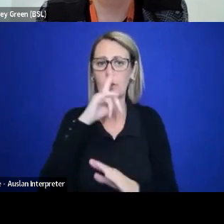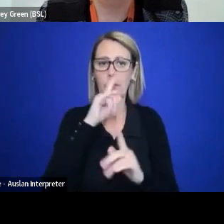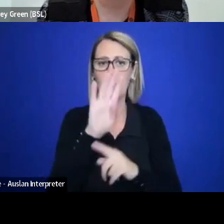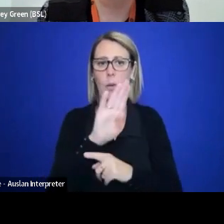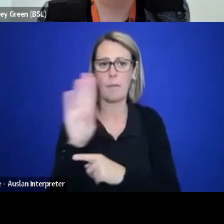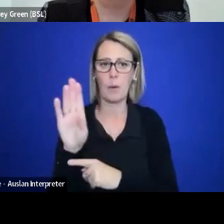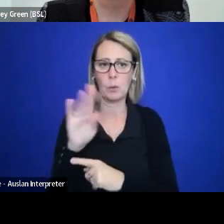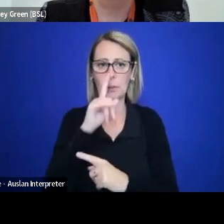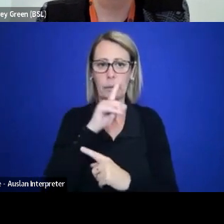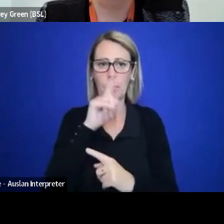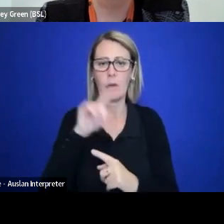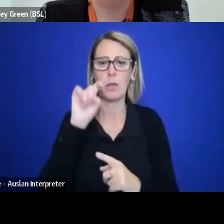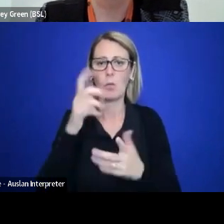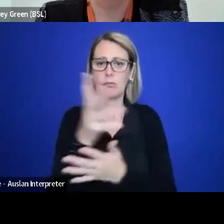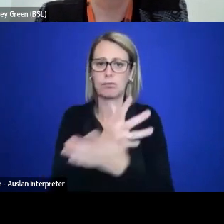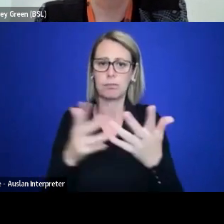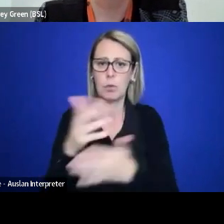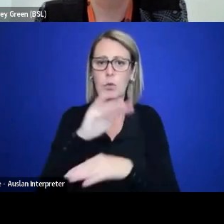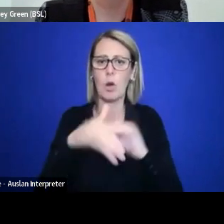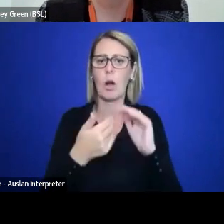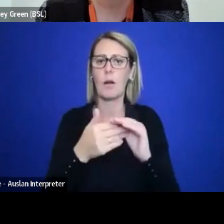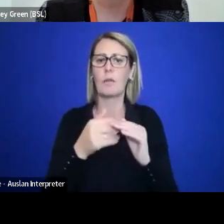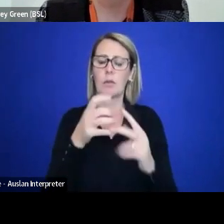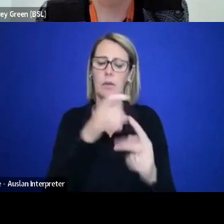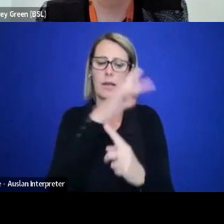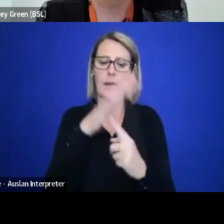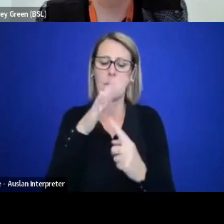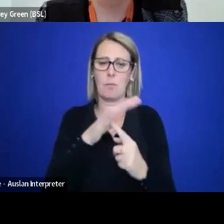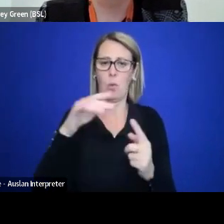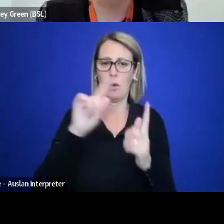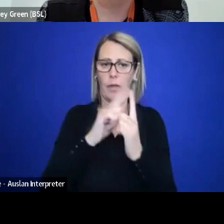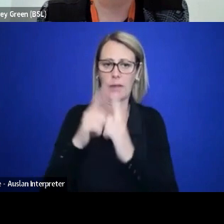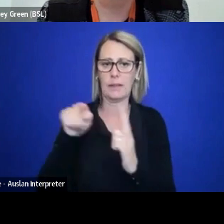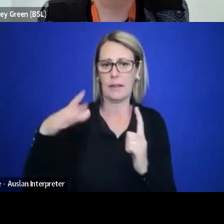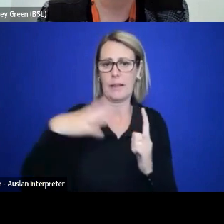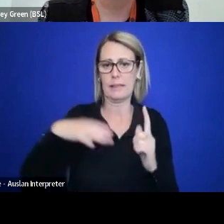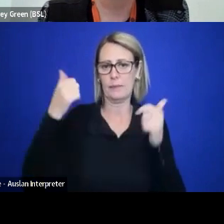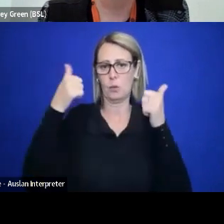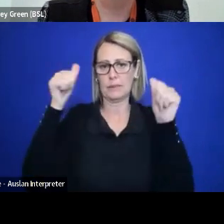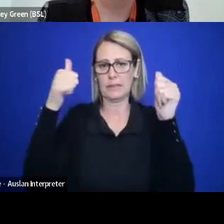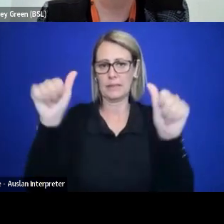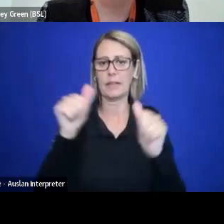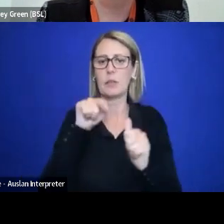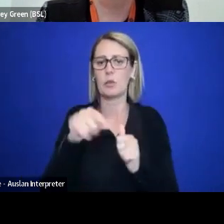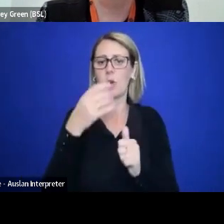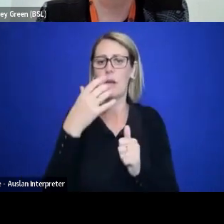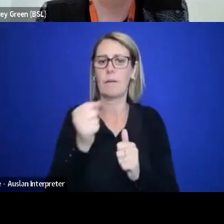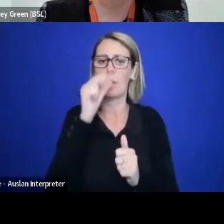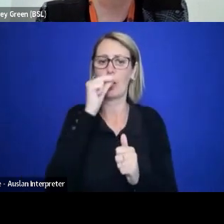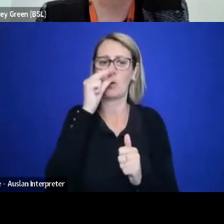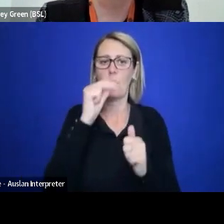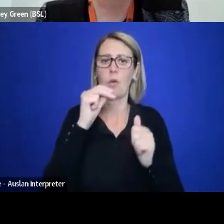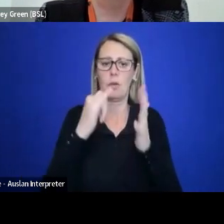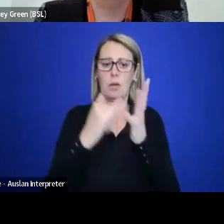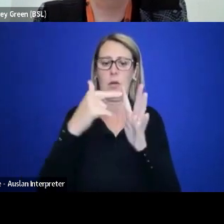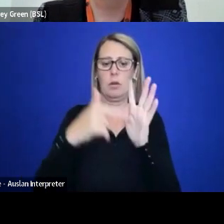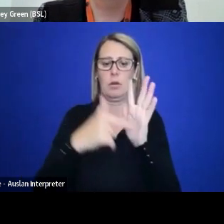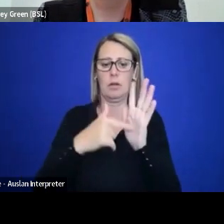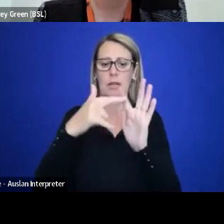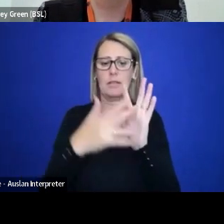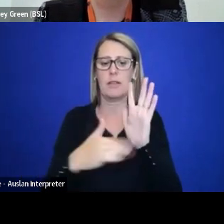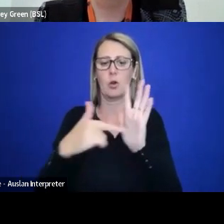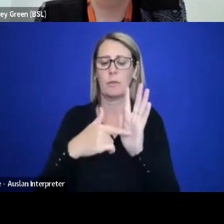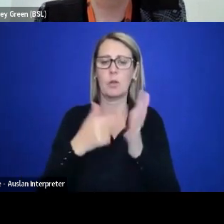who will discuss the necessary components and success stories of a dedicated youth settlement service